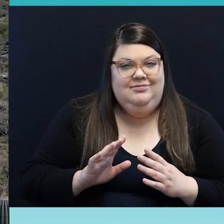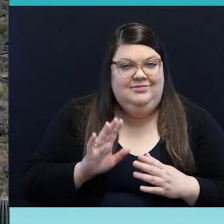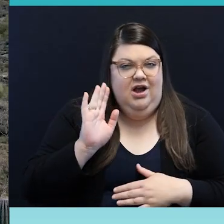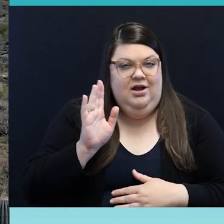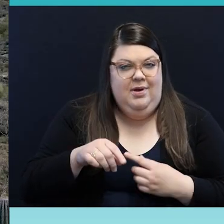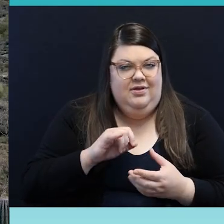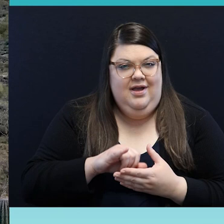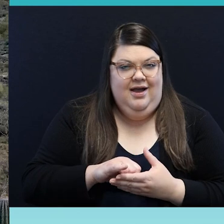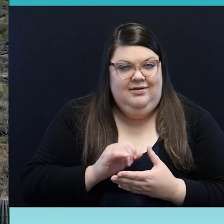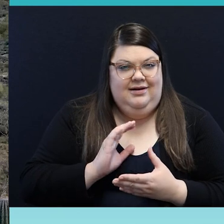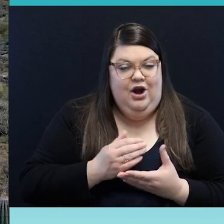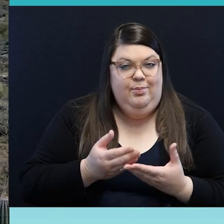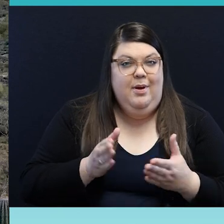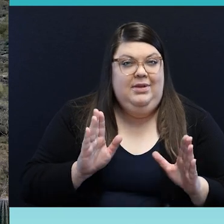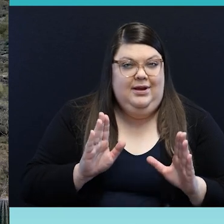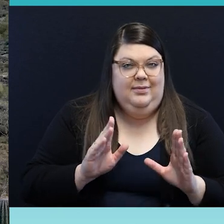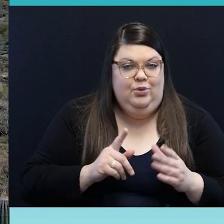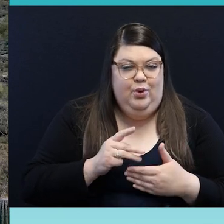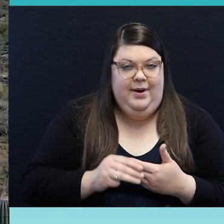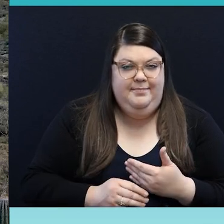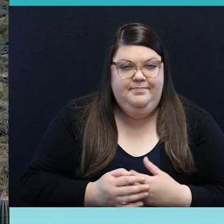that at our public program.